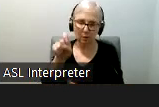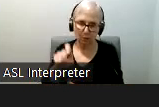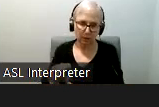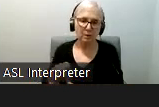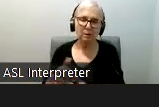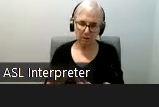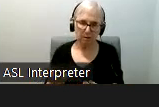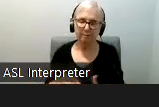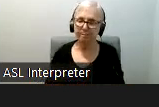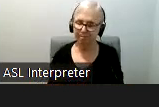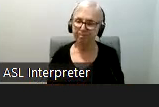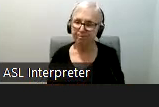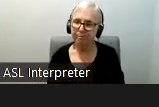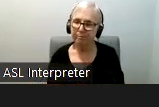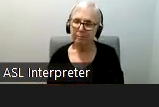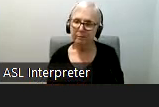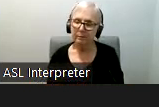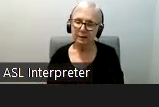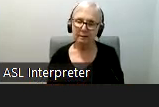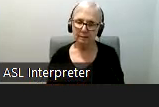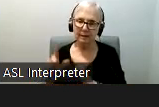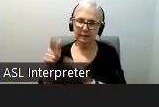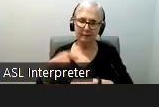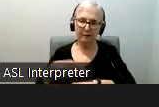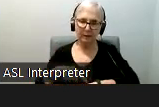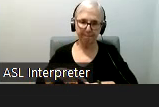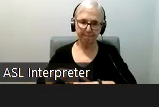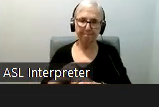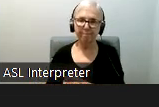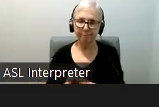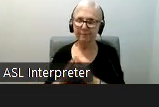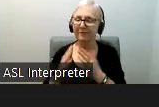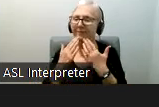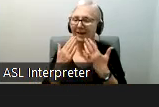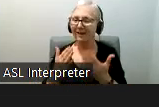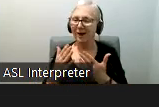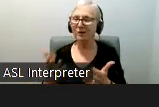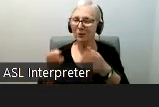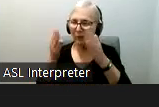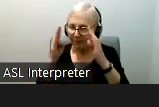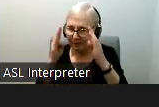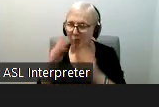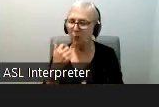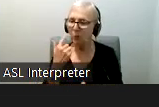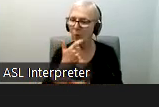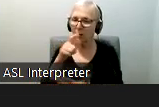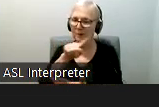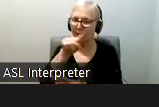minute. Okay. Okay. I just want to be very attentive to the people that are asking questions, so